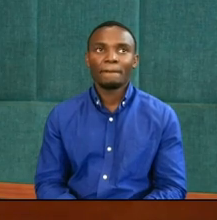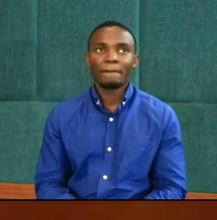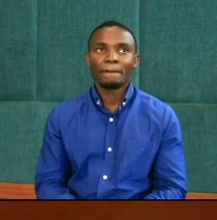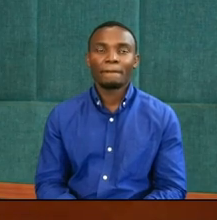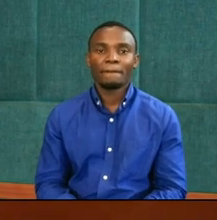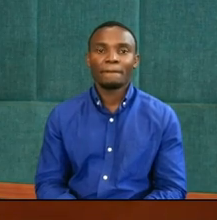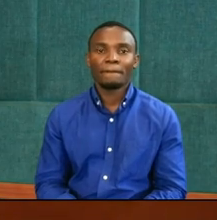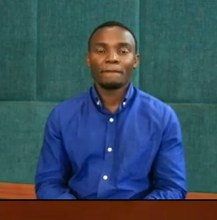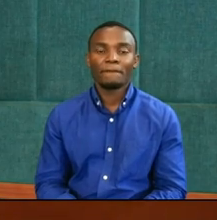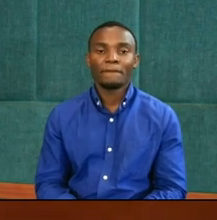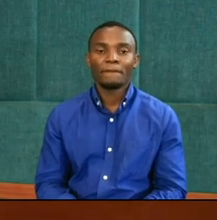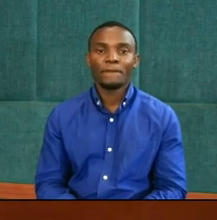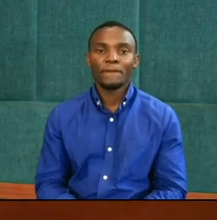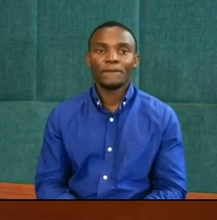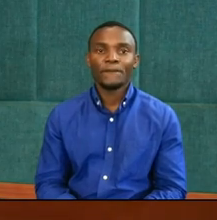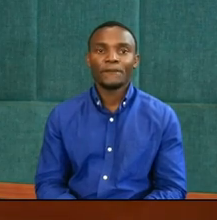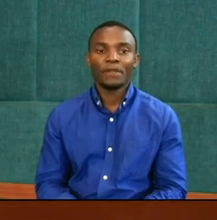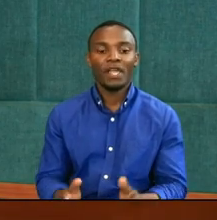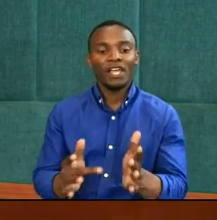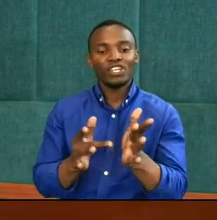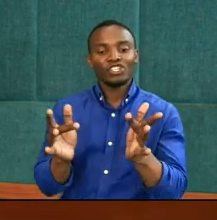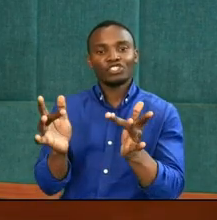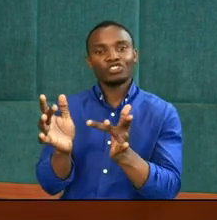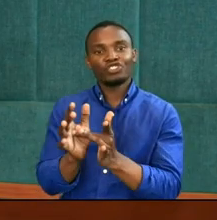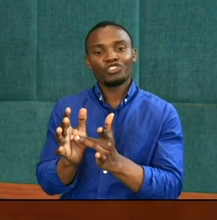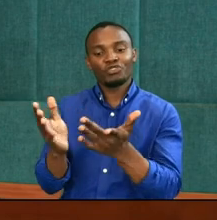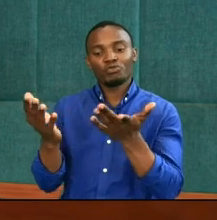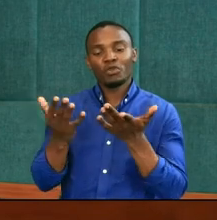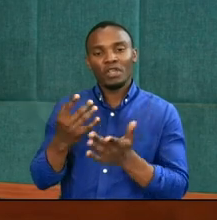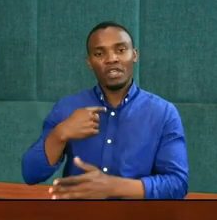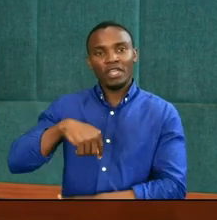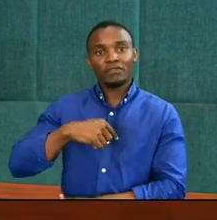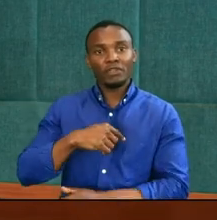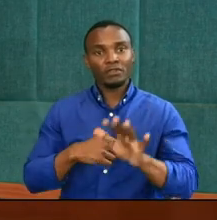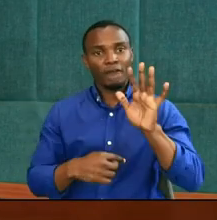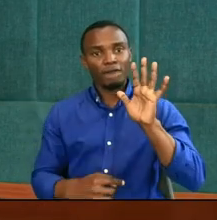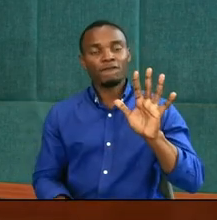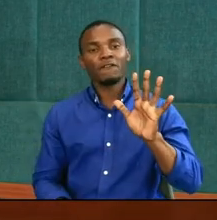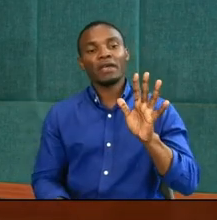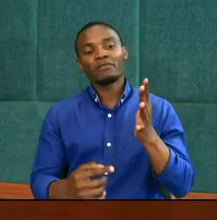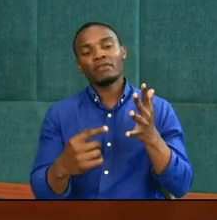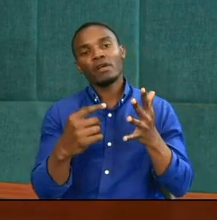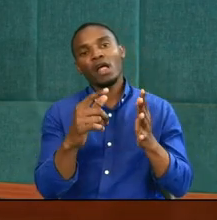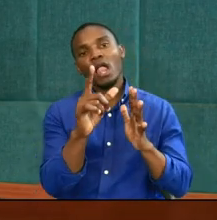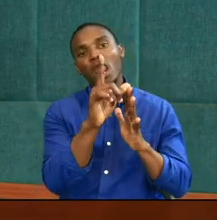So Jesus gave us 5 lessons